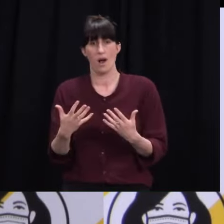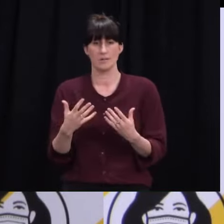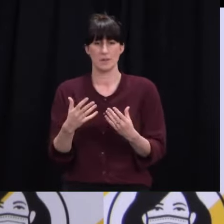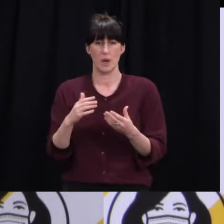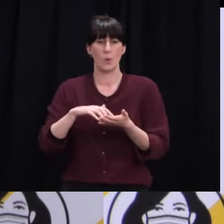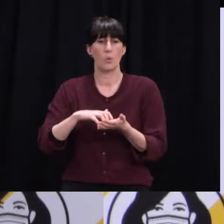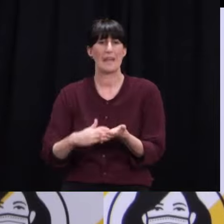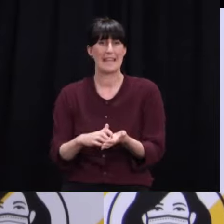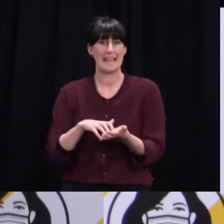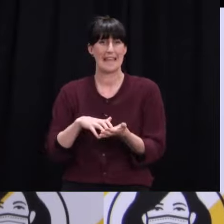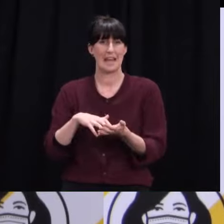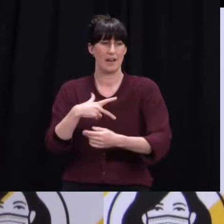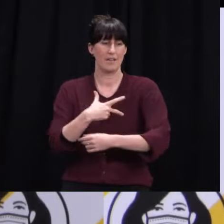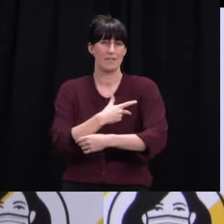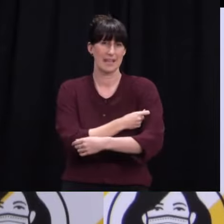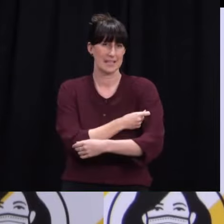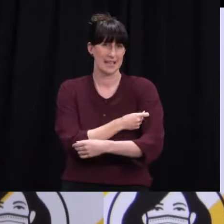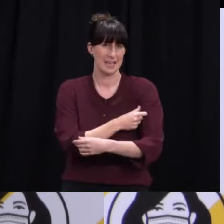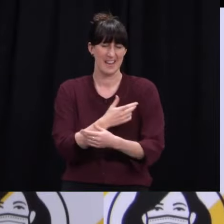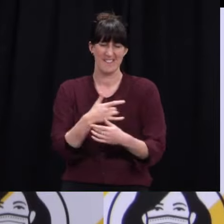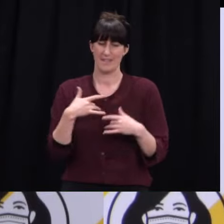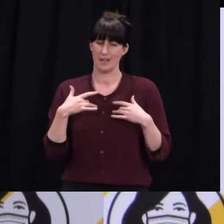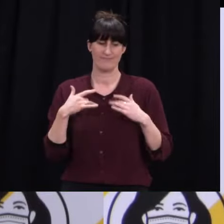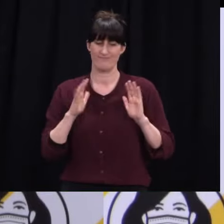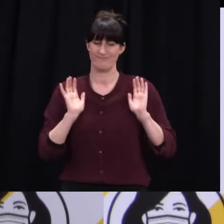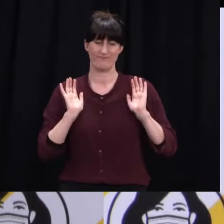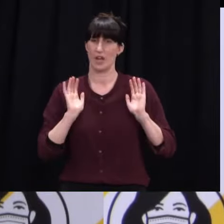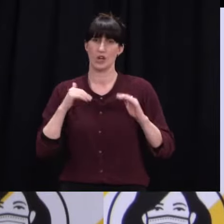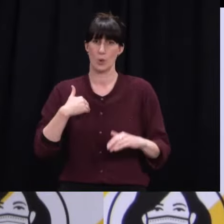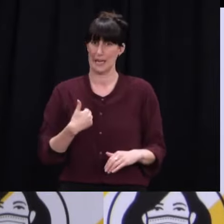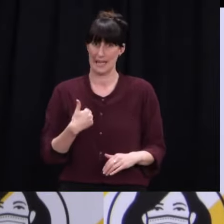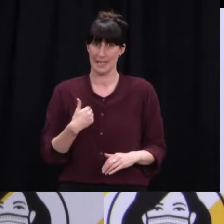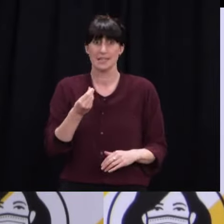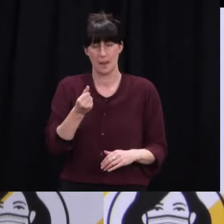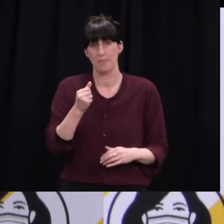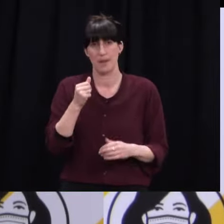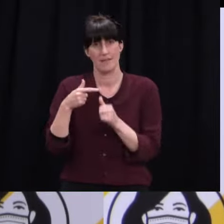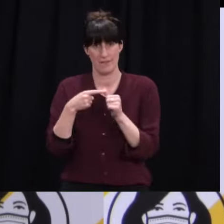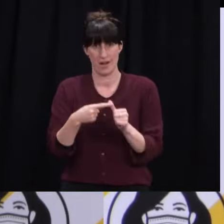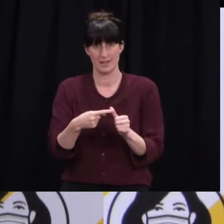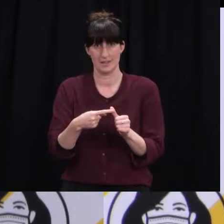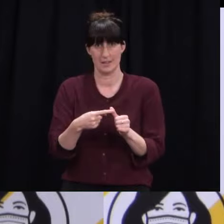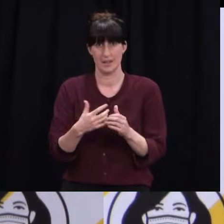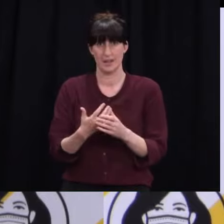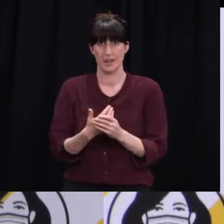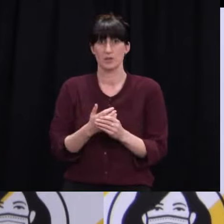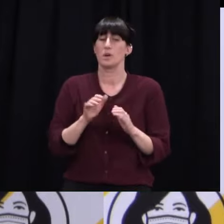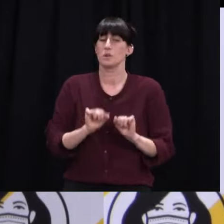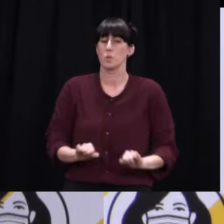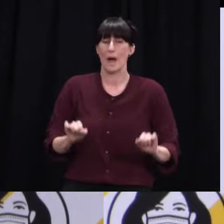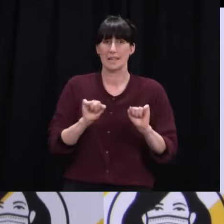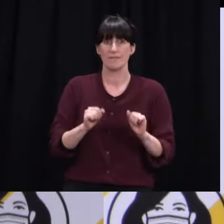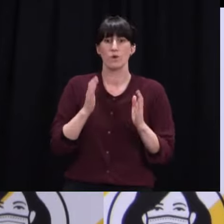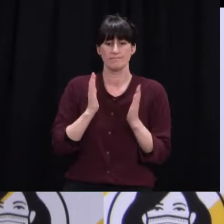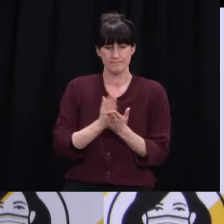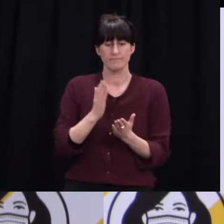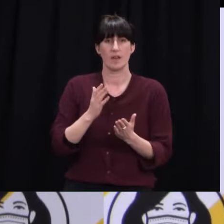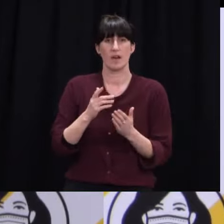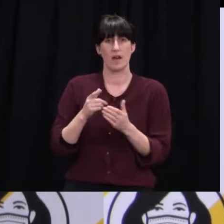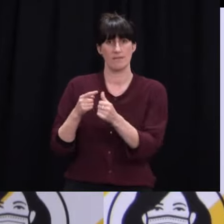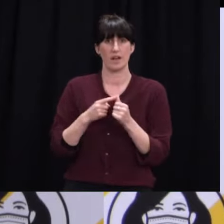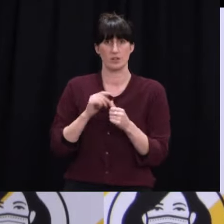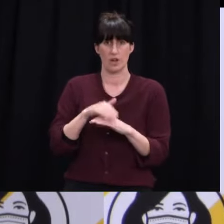lot of uncertainty, there was no need necessarily to do anything. So we were waiting for our firm clinical advice on that. Was there a decision made?